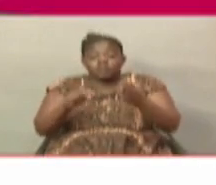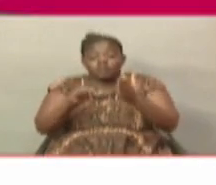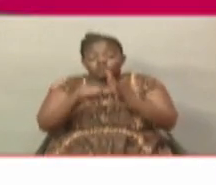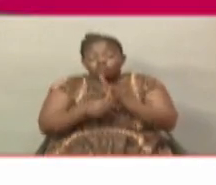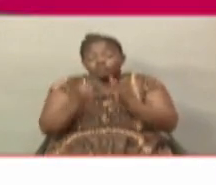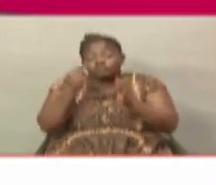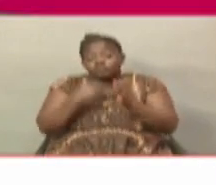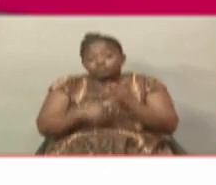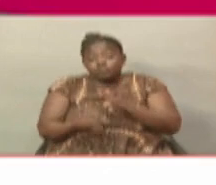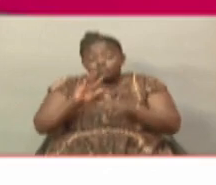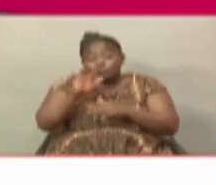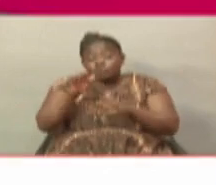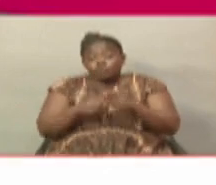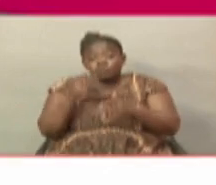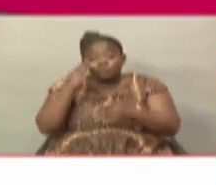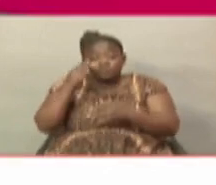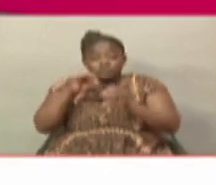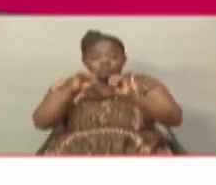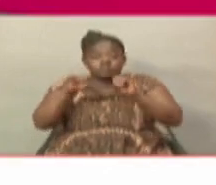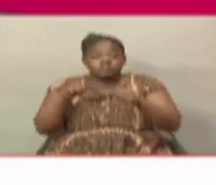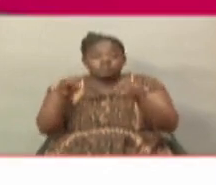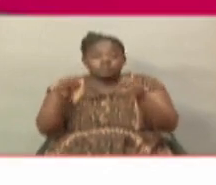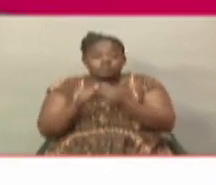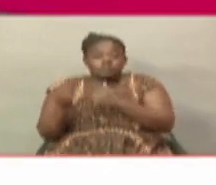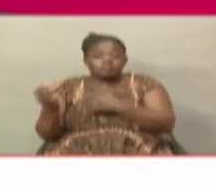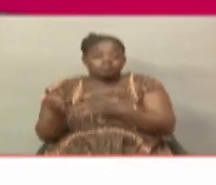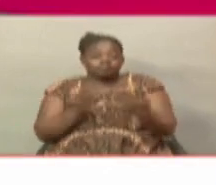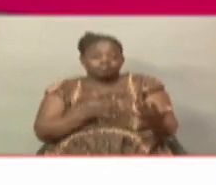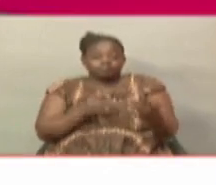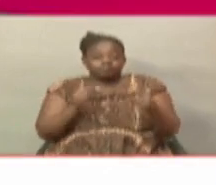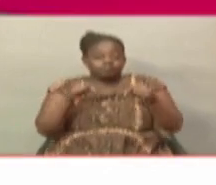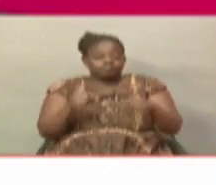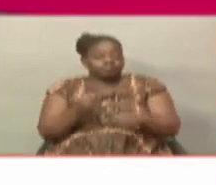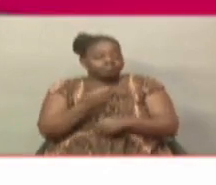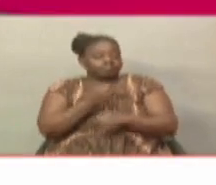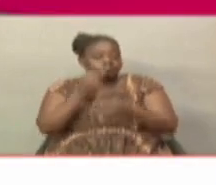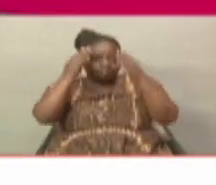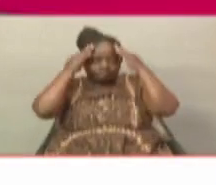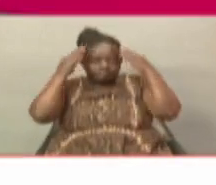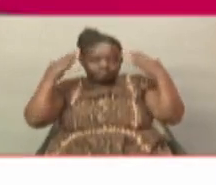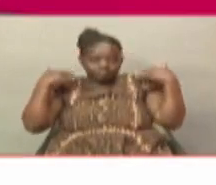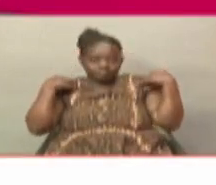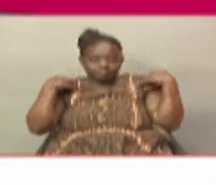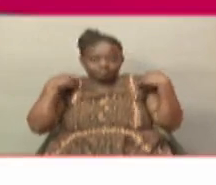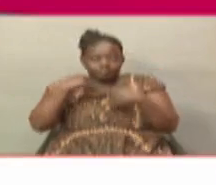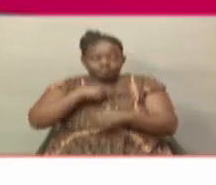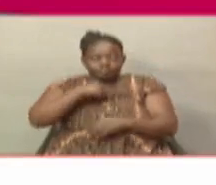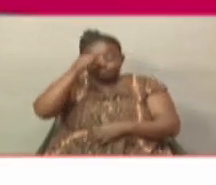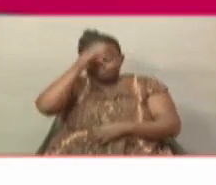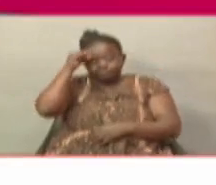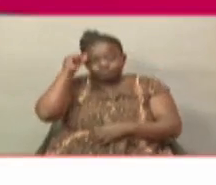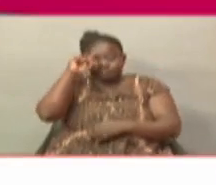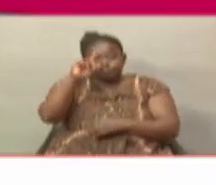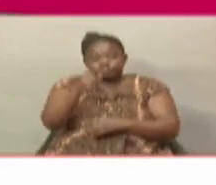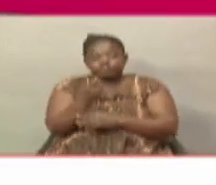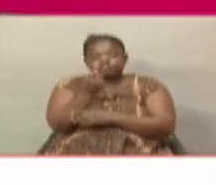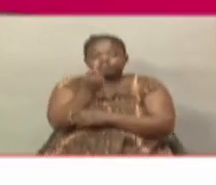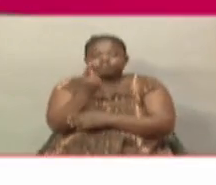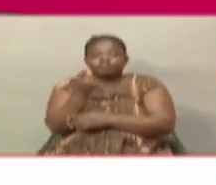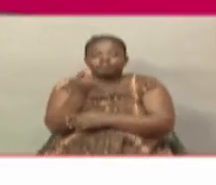nnaku boobira bamawulire gaffe agataliiko nfuufu. Nkwaniriza nnyo nze Shafa Bakatamale ne munnange Mibu Mulungi. Nsabukiriza tufuna